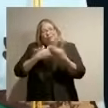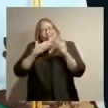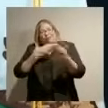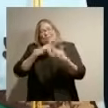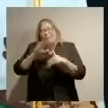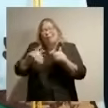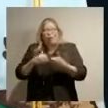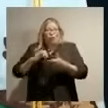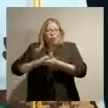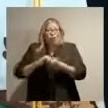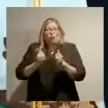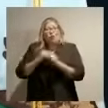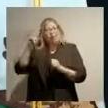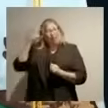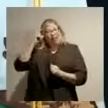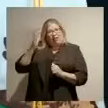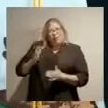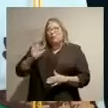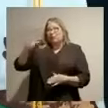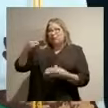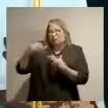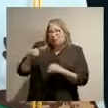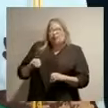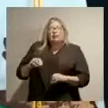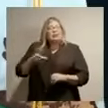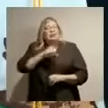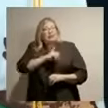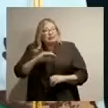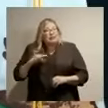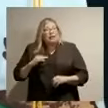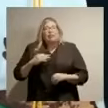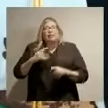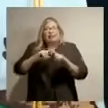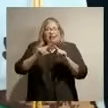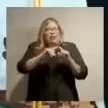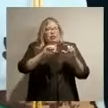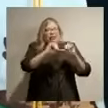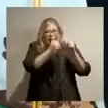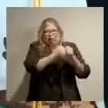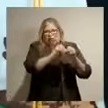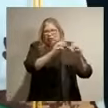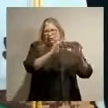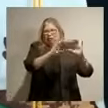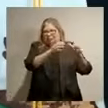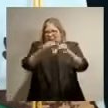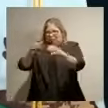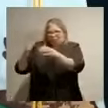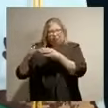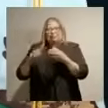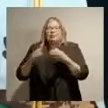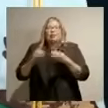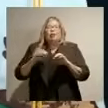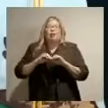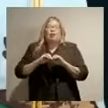office staff and the cabinet secretaries, agencies, and departments. This is obviously from the governor's